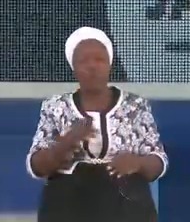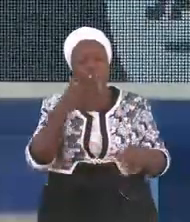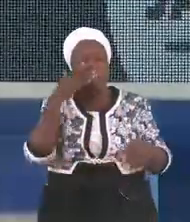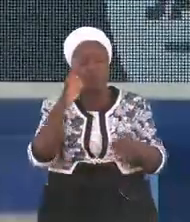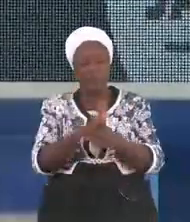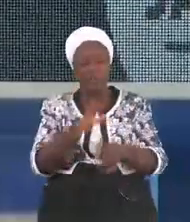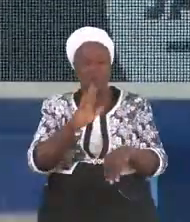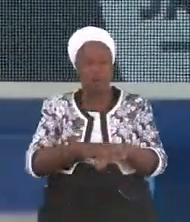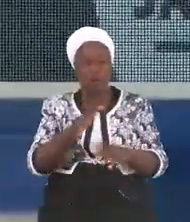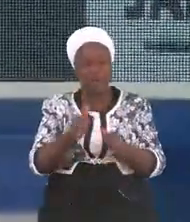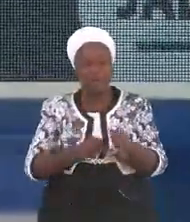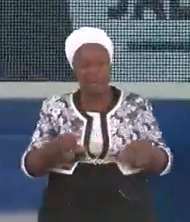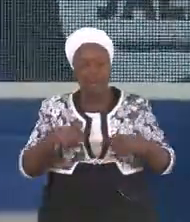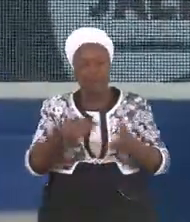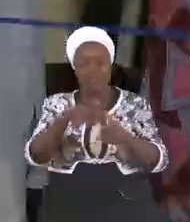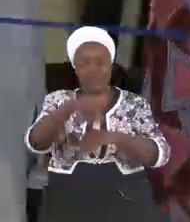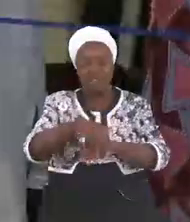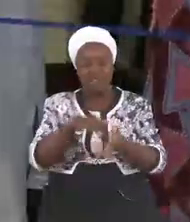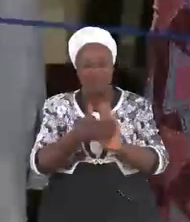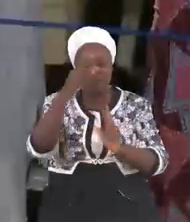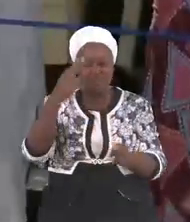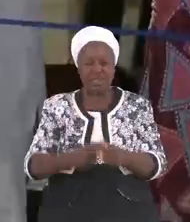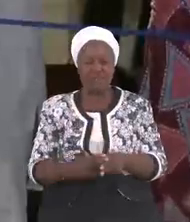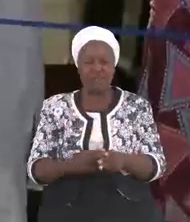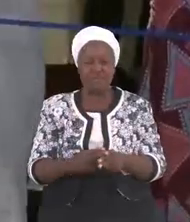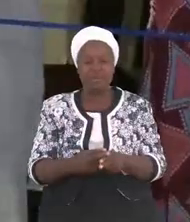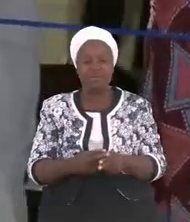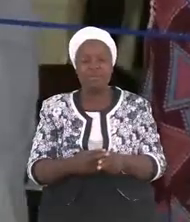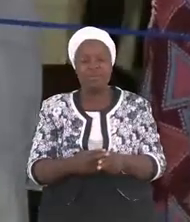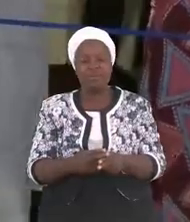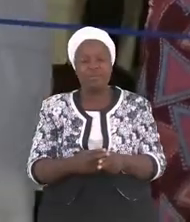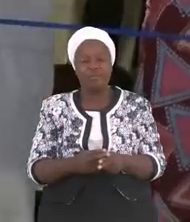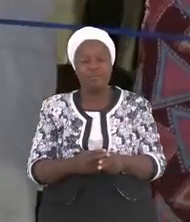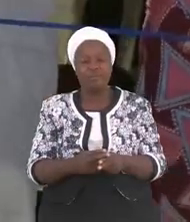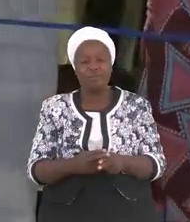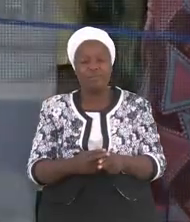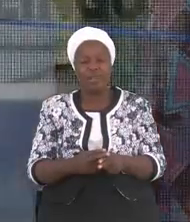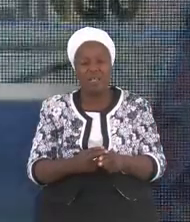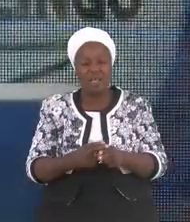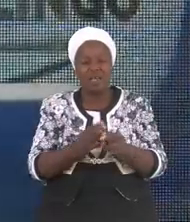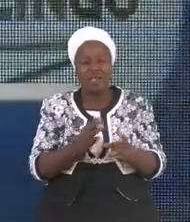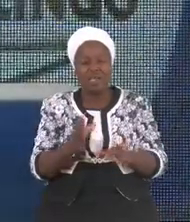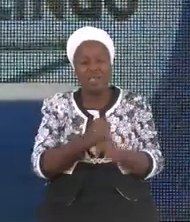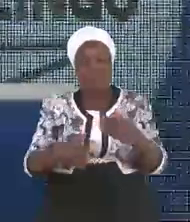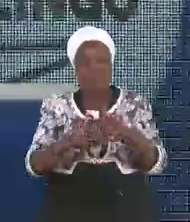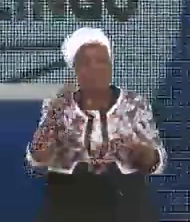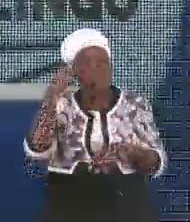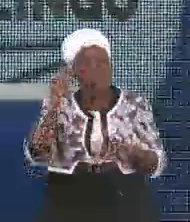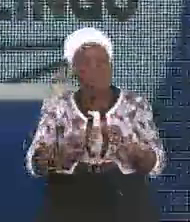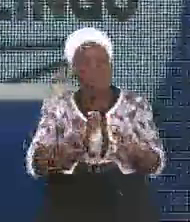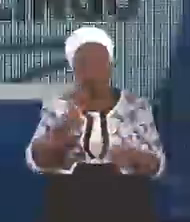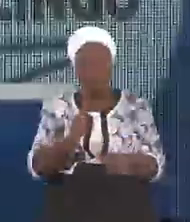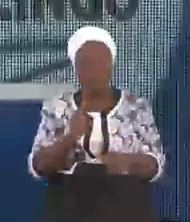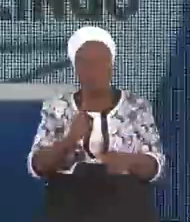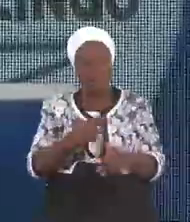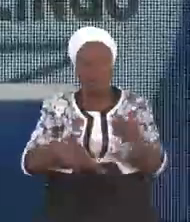life tonight in Jesus' name. Recovery for everyone. Restoration